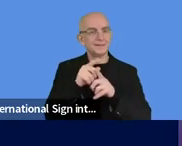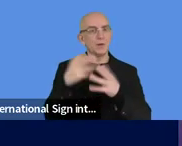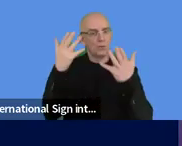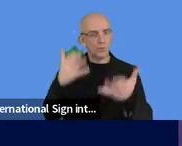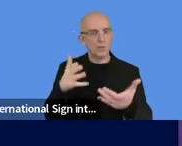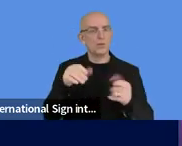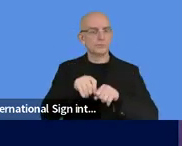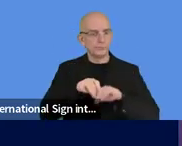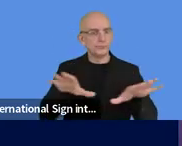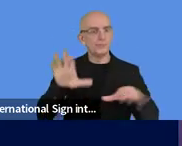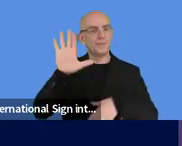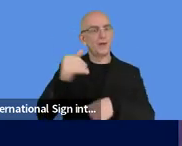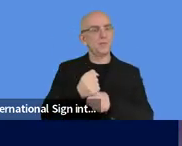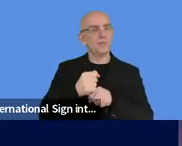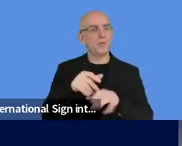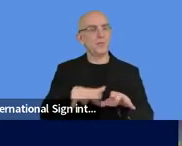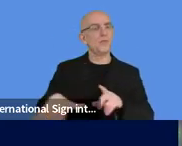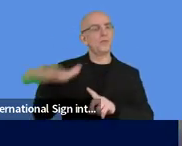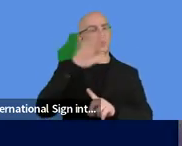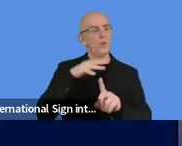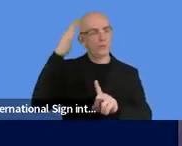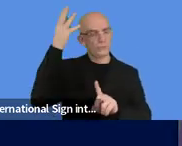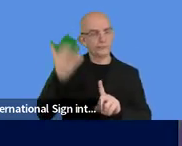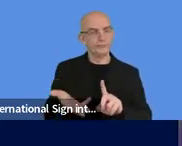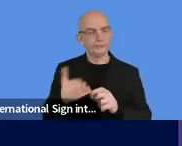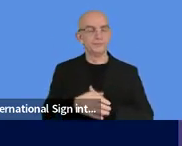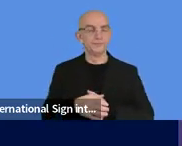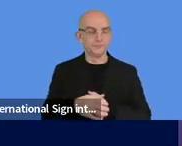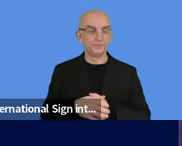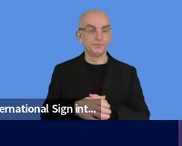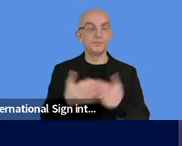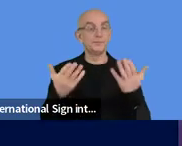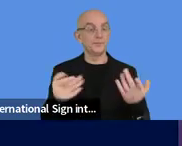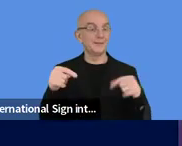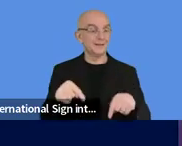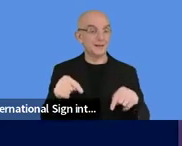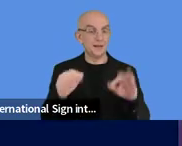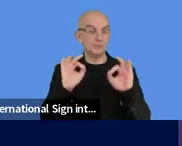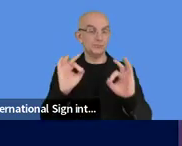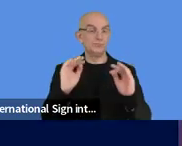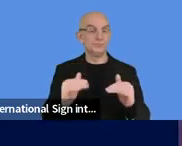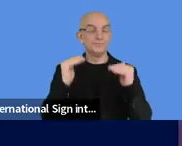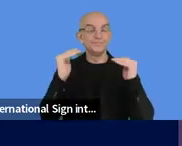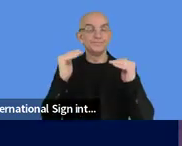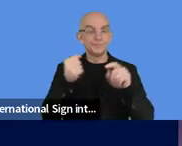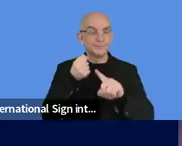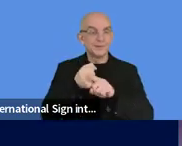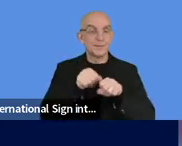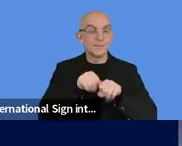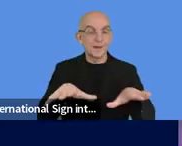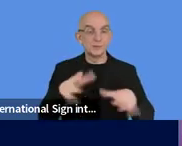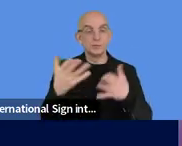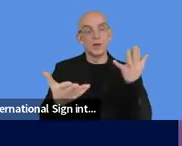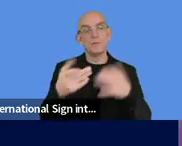but you know, this sort of thing seems like a lot of work. And as someone who's founded quite a few initiatives, I know what it is